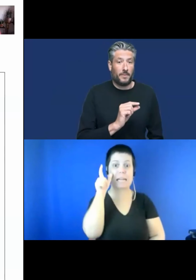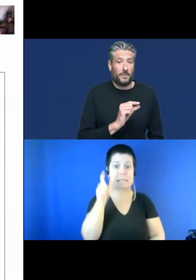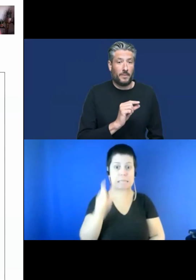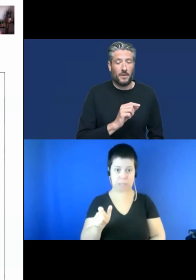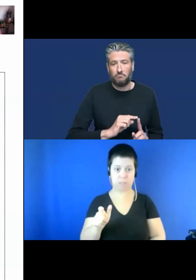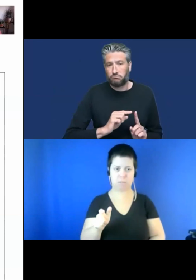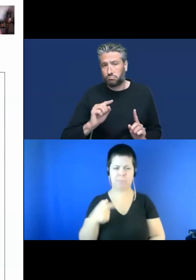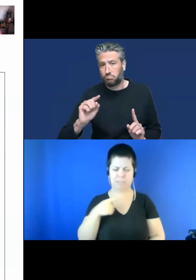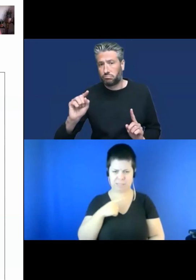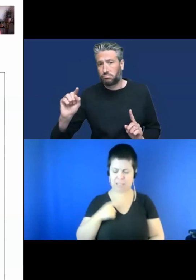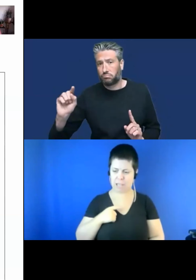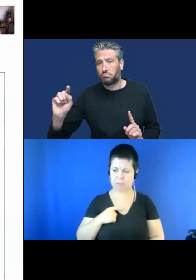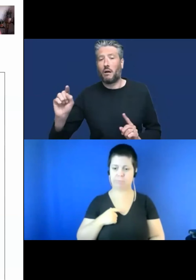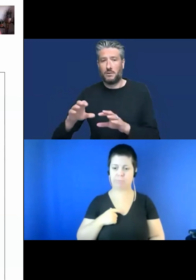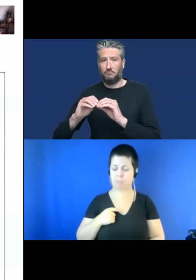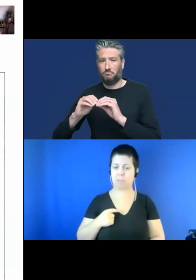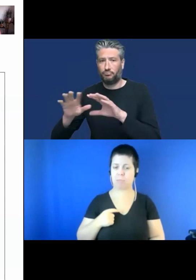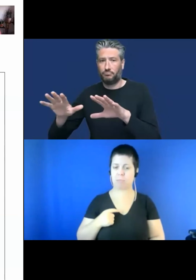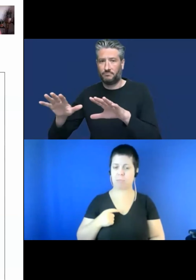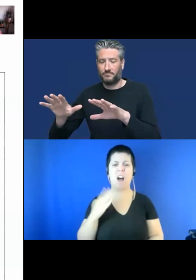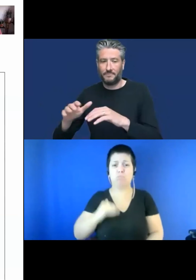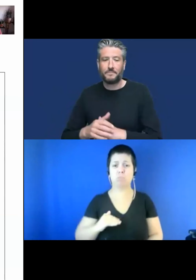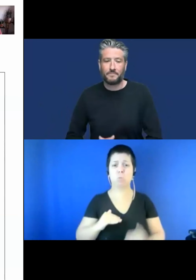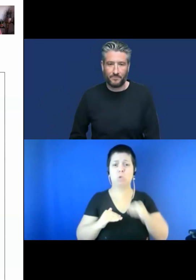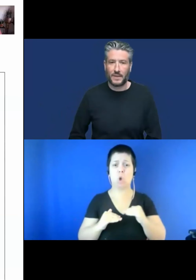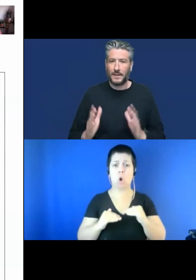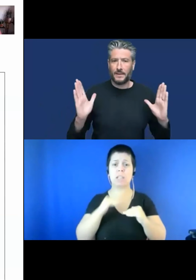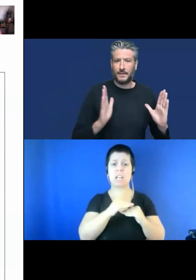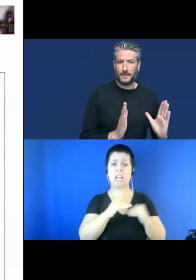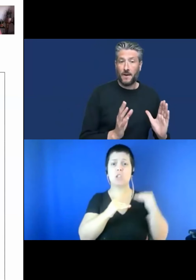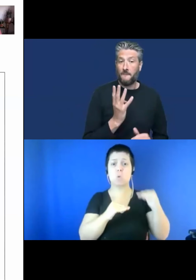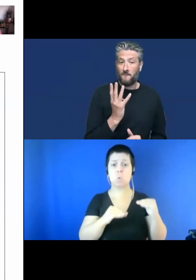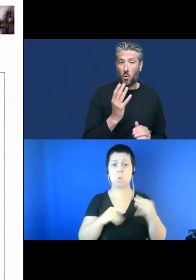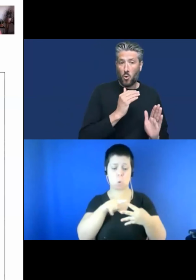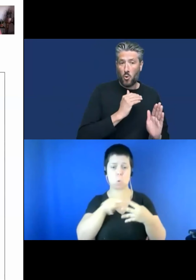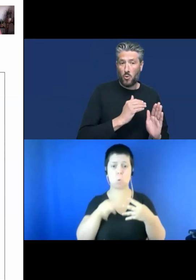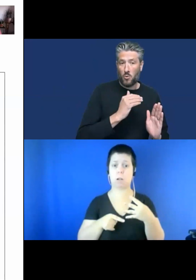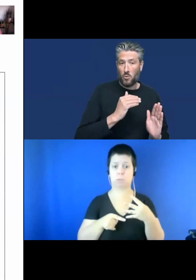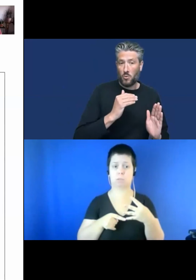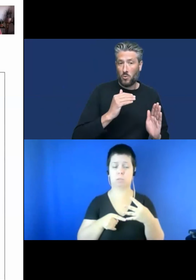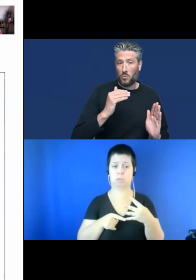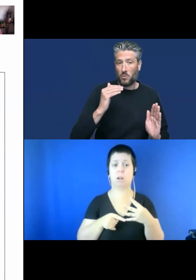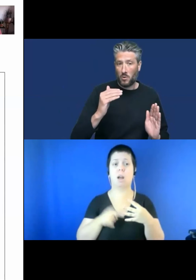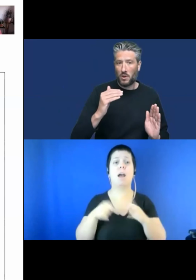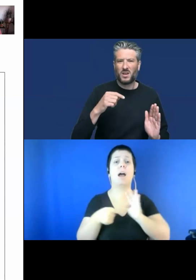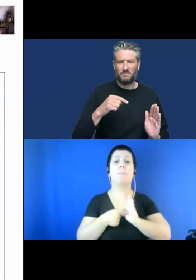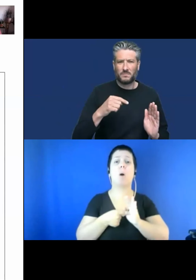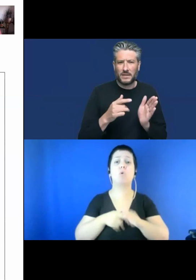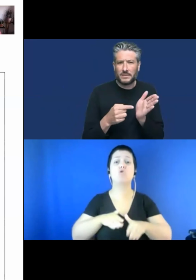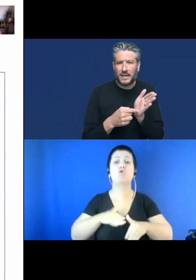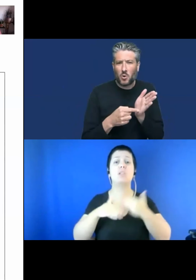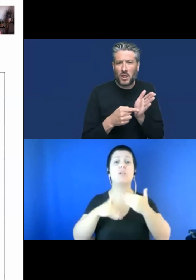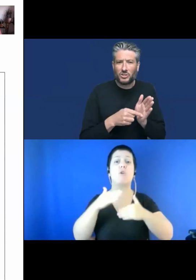first 4 levels of this readiness scale actually refer to the development of the technology in a